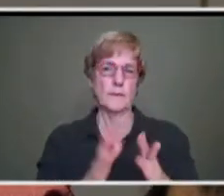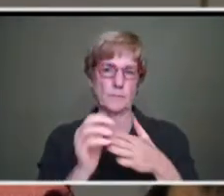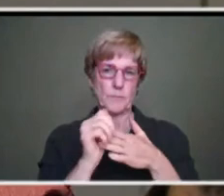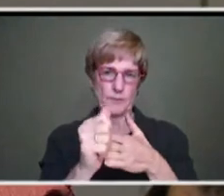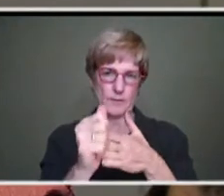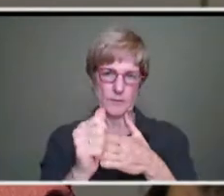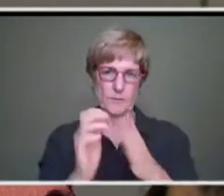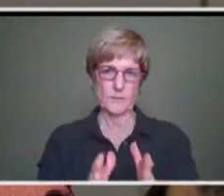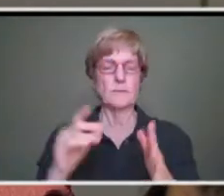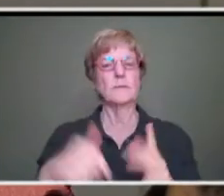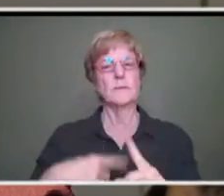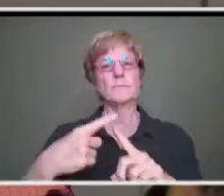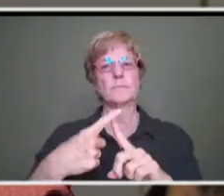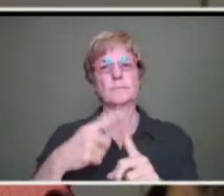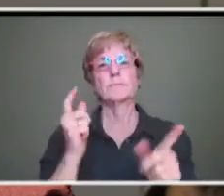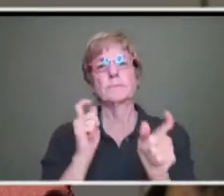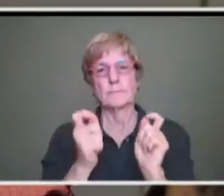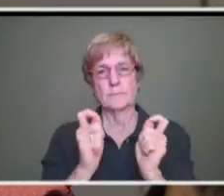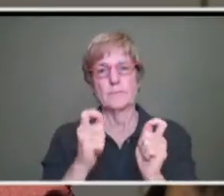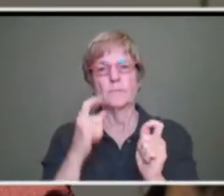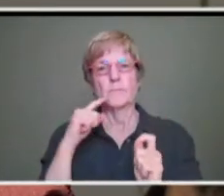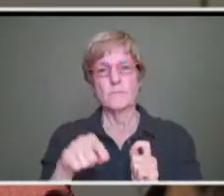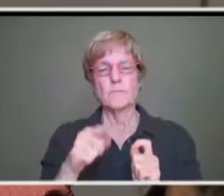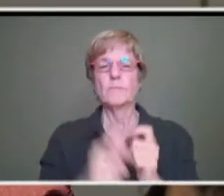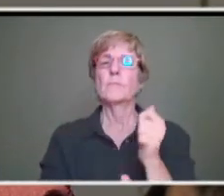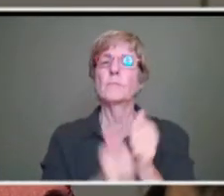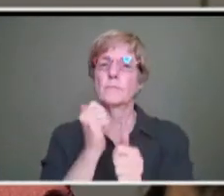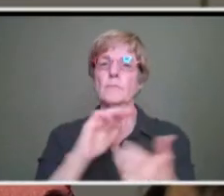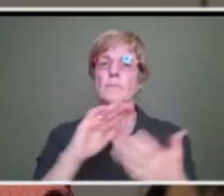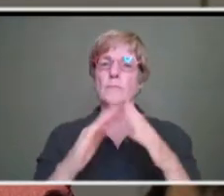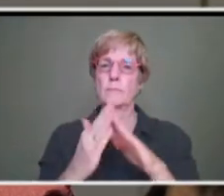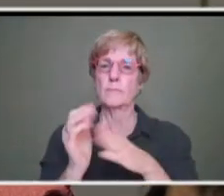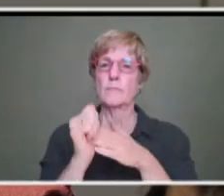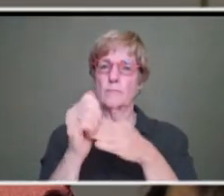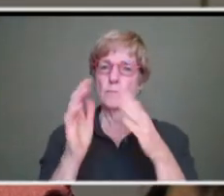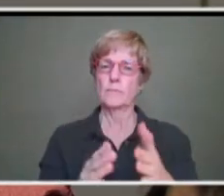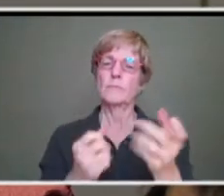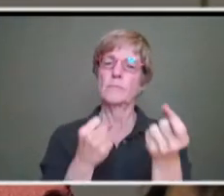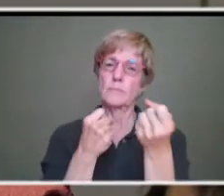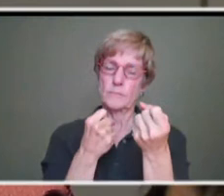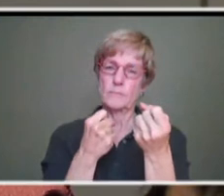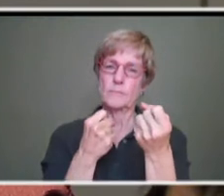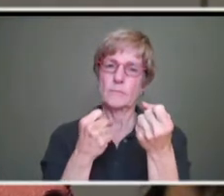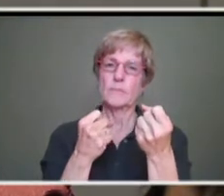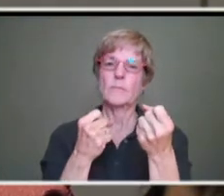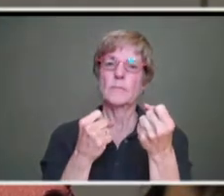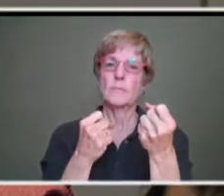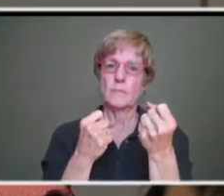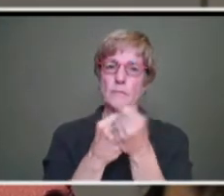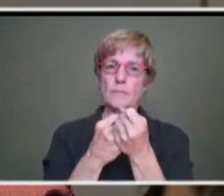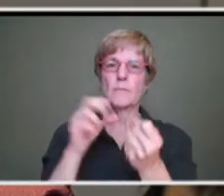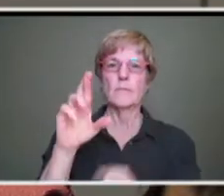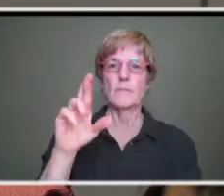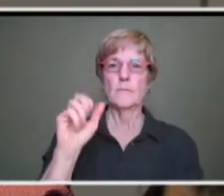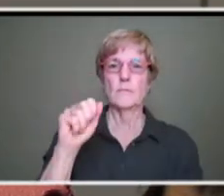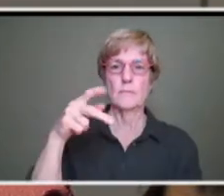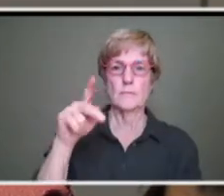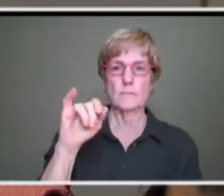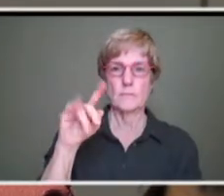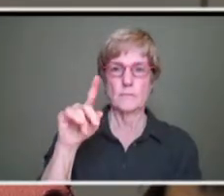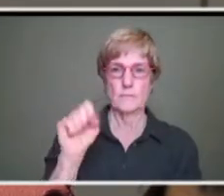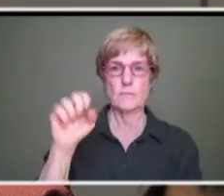despite modifications made to the petition the majority of community leaders primarily rapid Rapids at Bellmead still oppose this petition